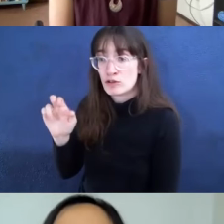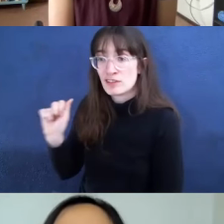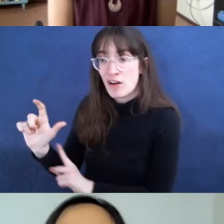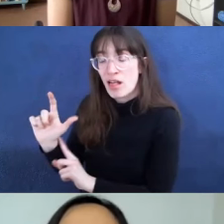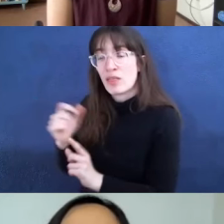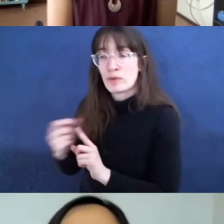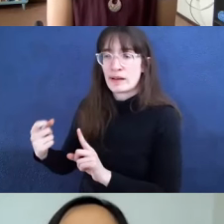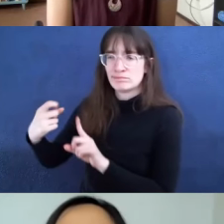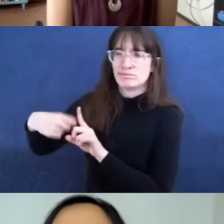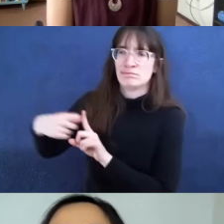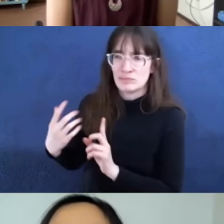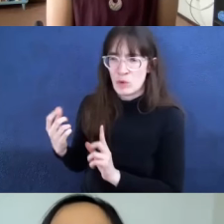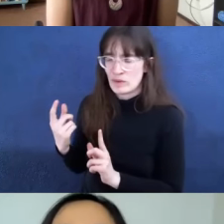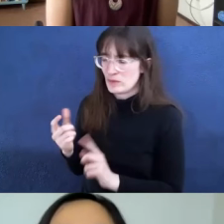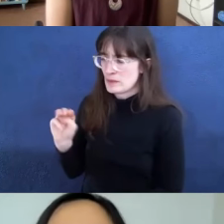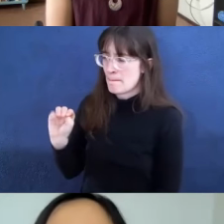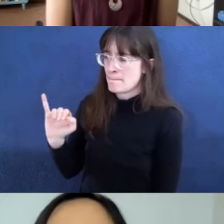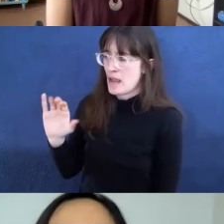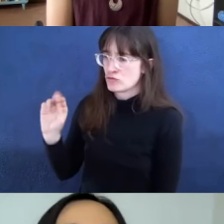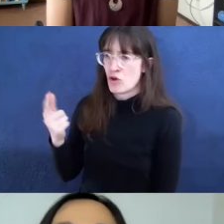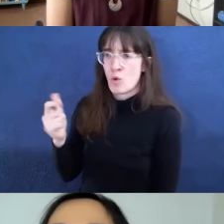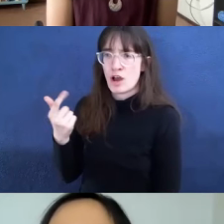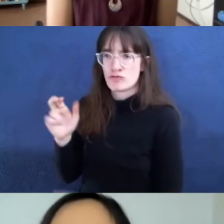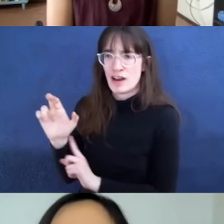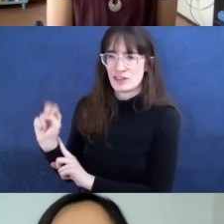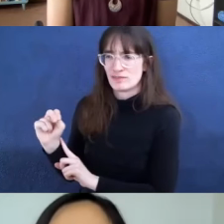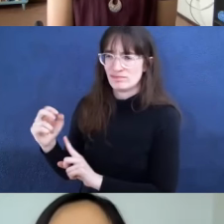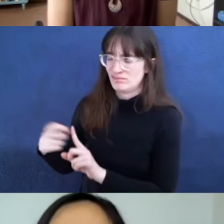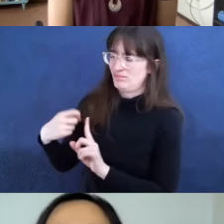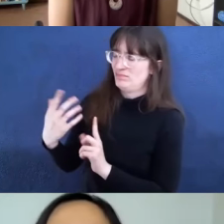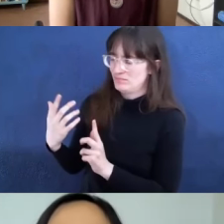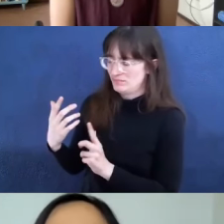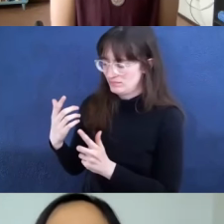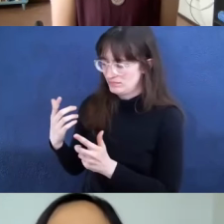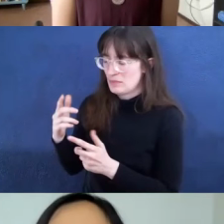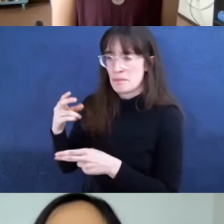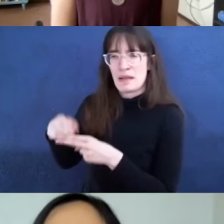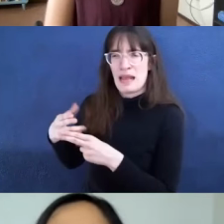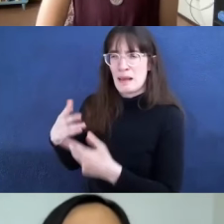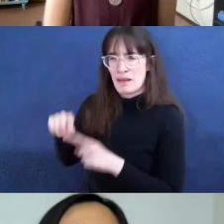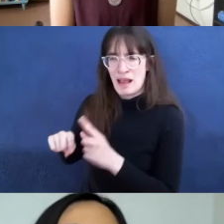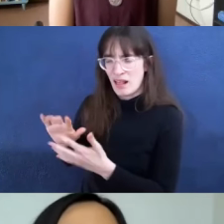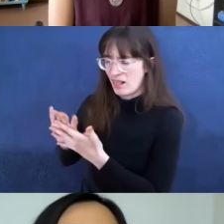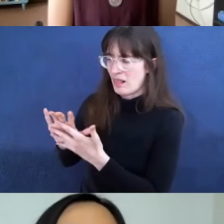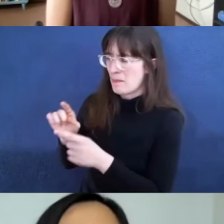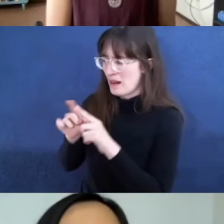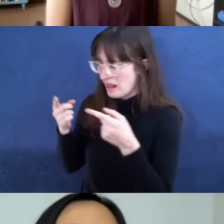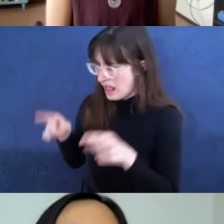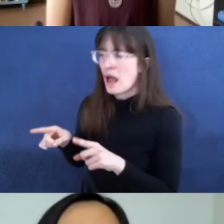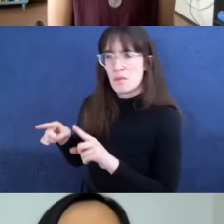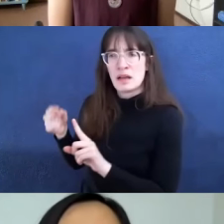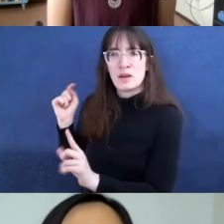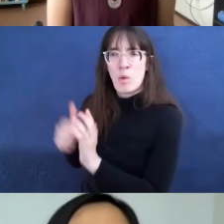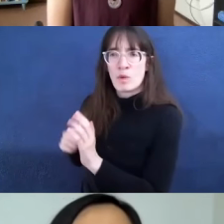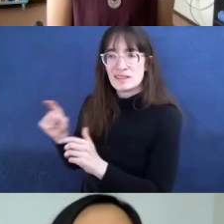even be able to consciously name. But all of this is weighing on us. This is our trauma, our